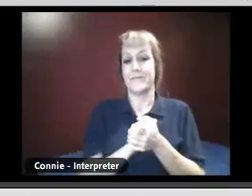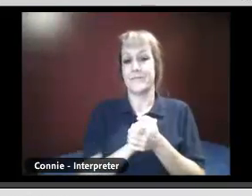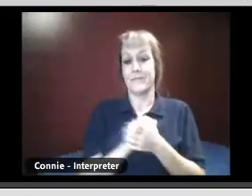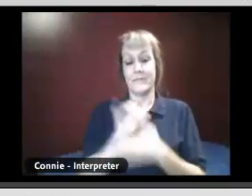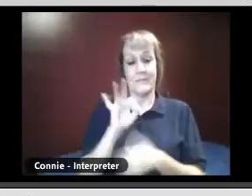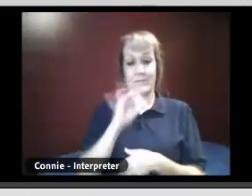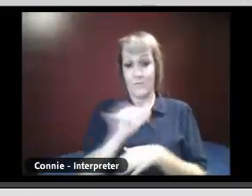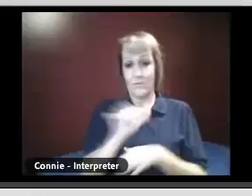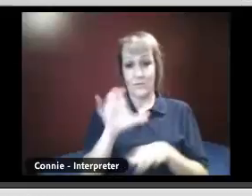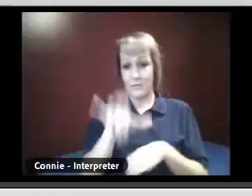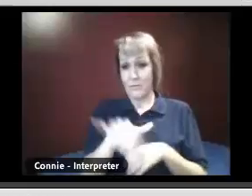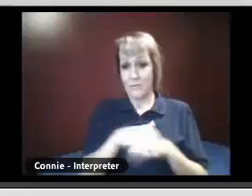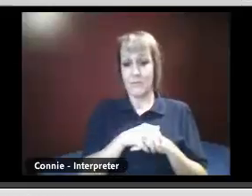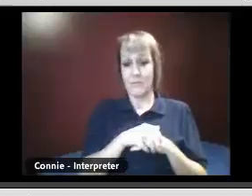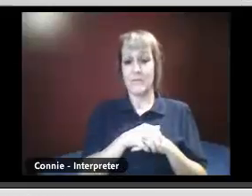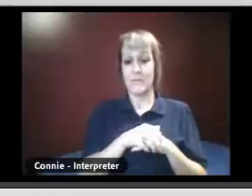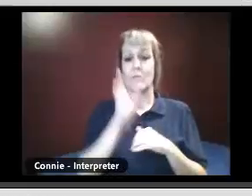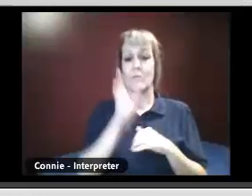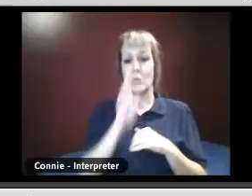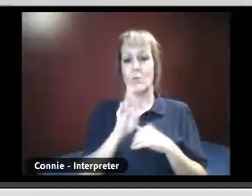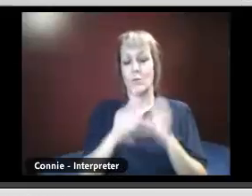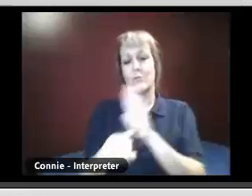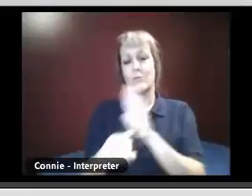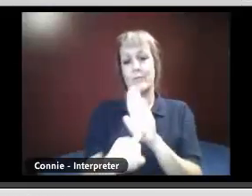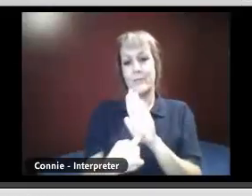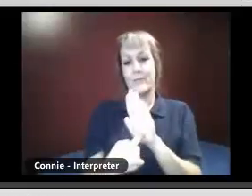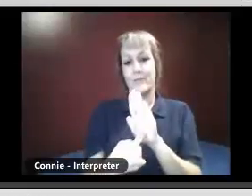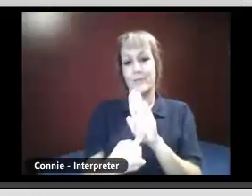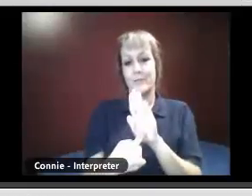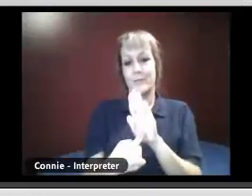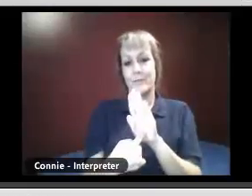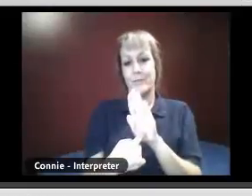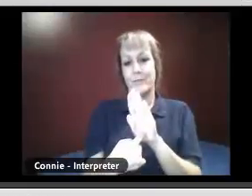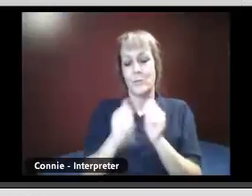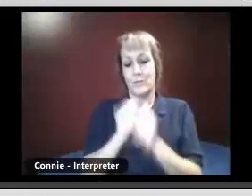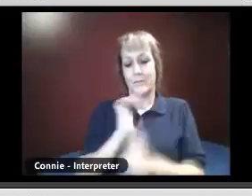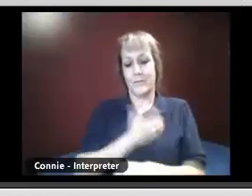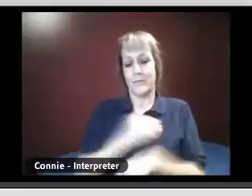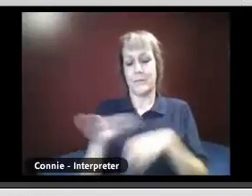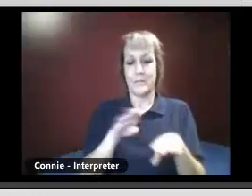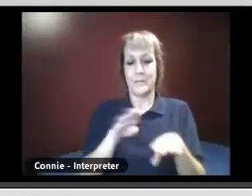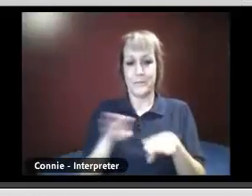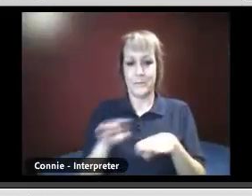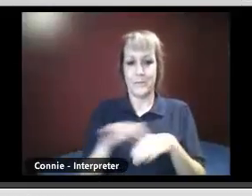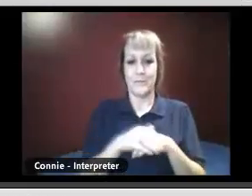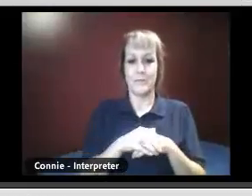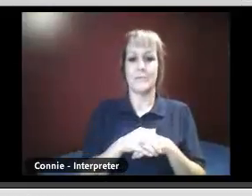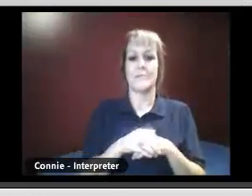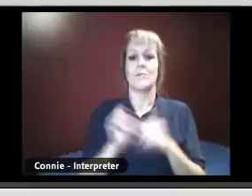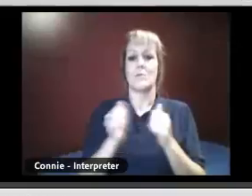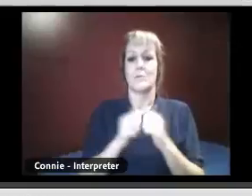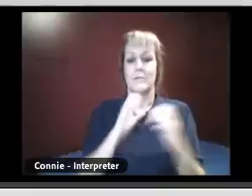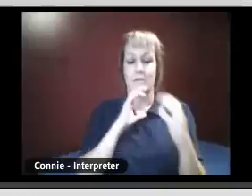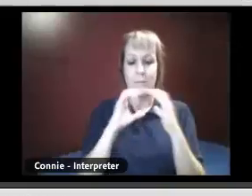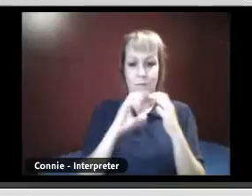don't, right, it will manifest itself in our behavior, in our conversations, in our